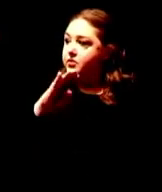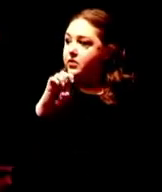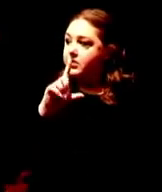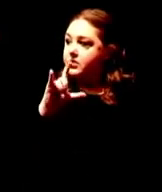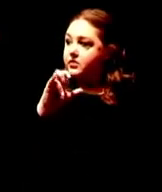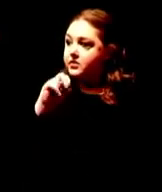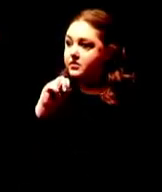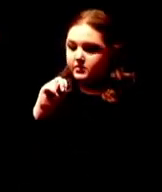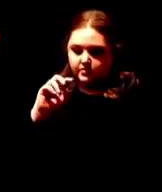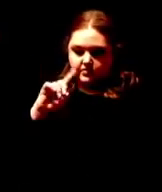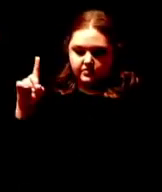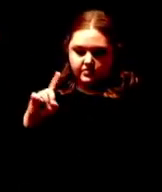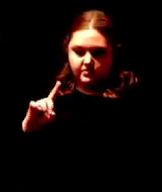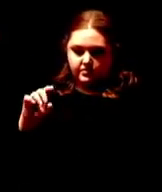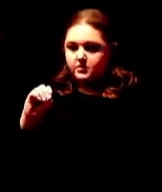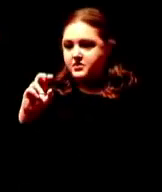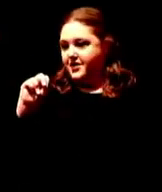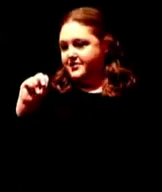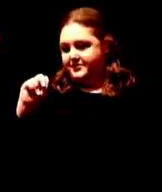Jocelyn Zahn.